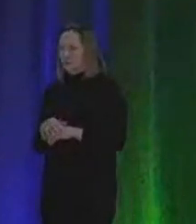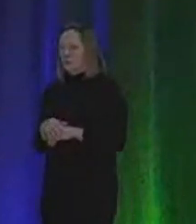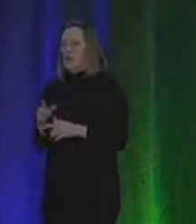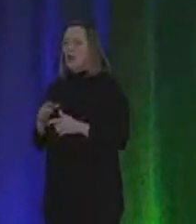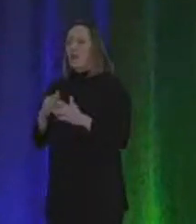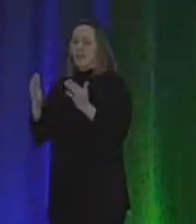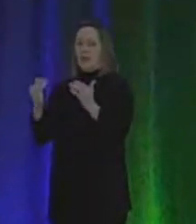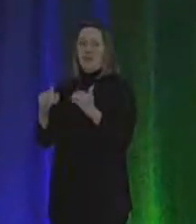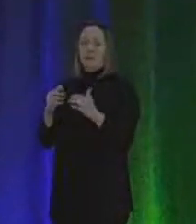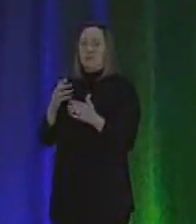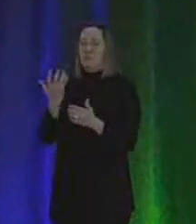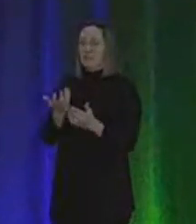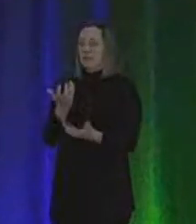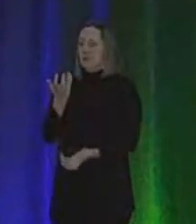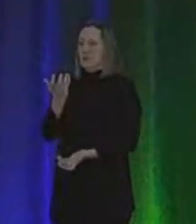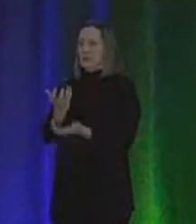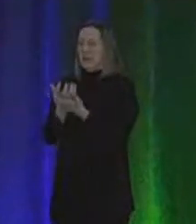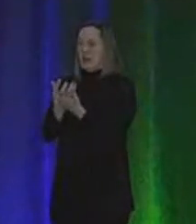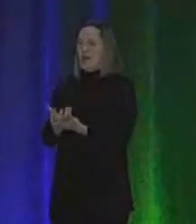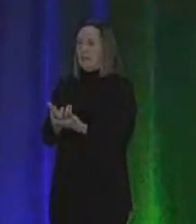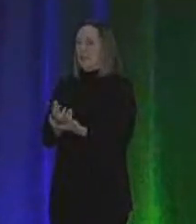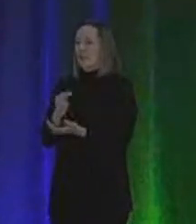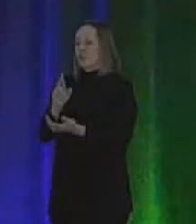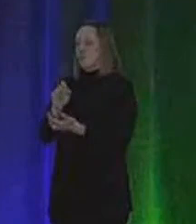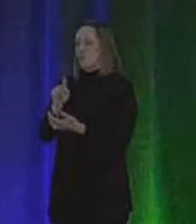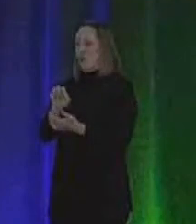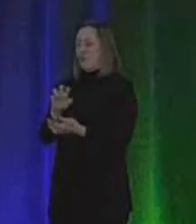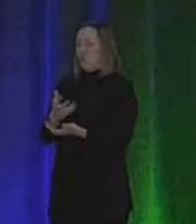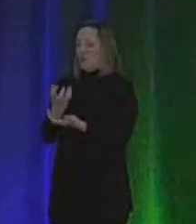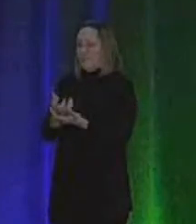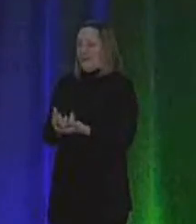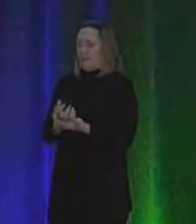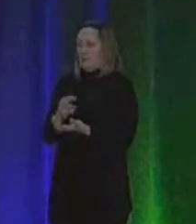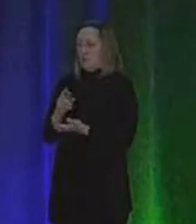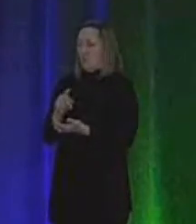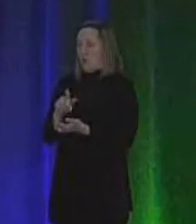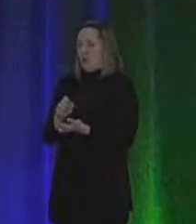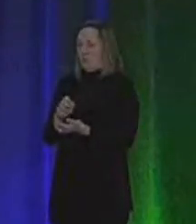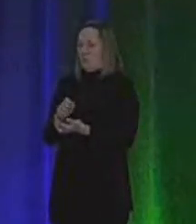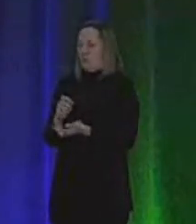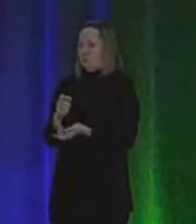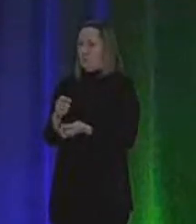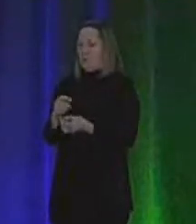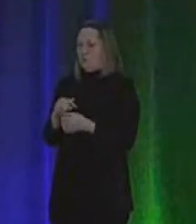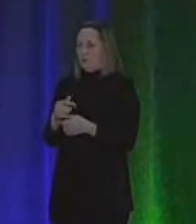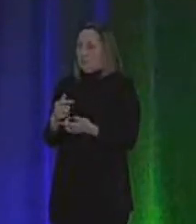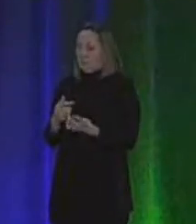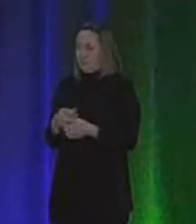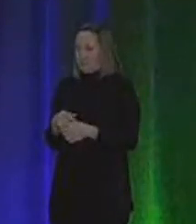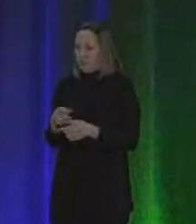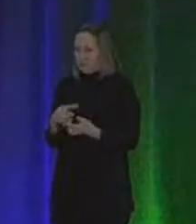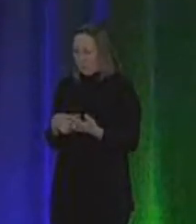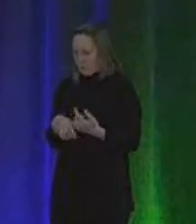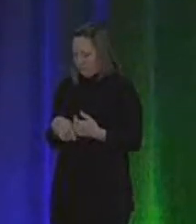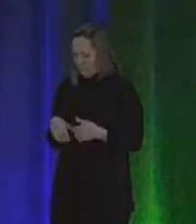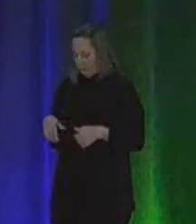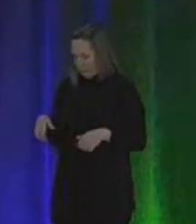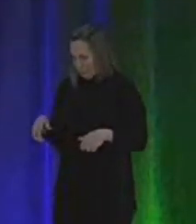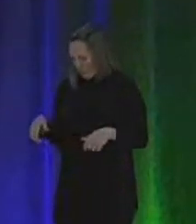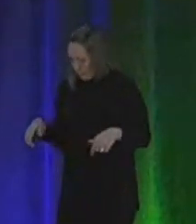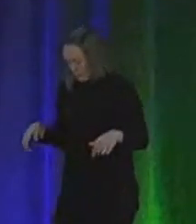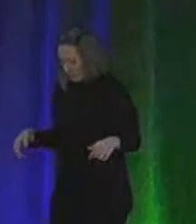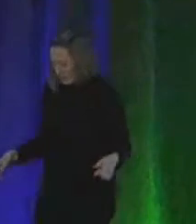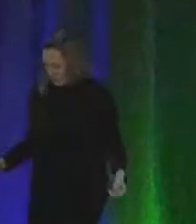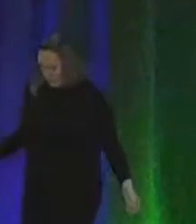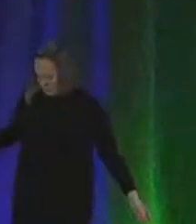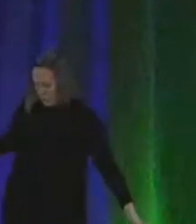comes nested routing, which is the idea that you can nest layouts within each other throughout the app. And this is really enabled by the React architecture